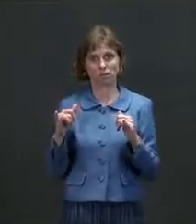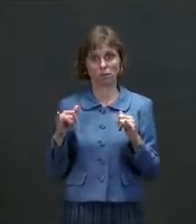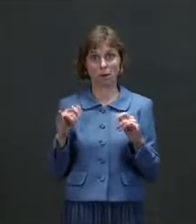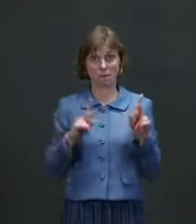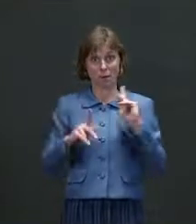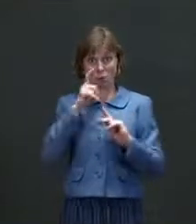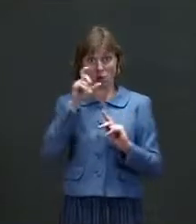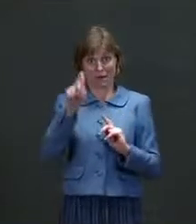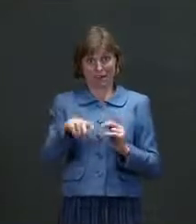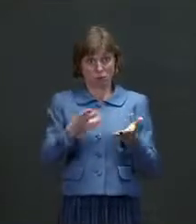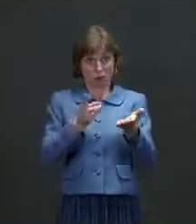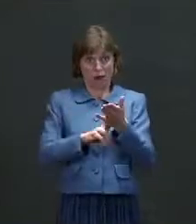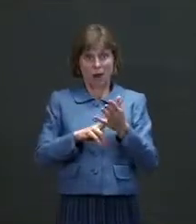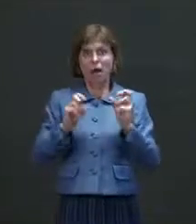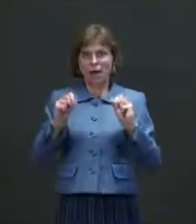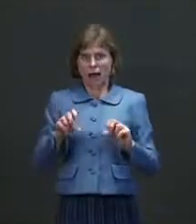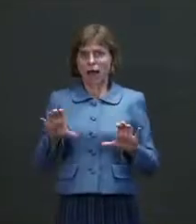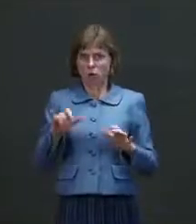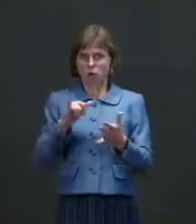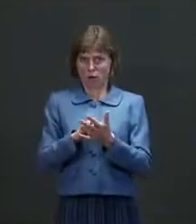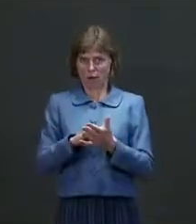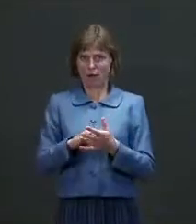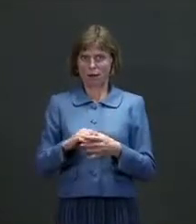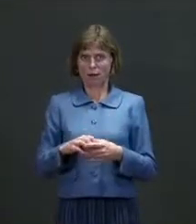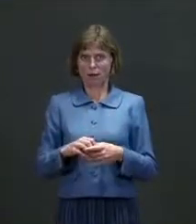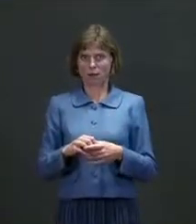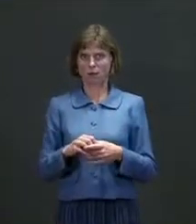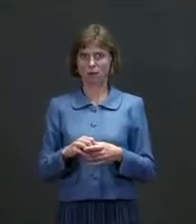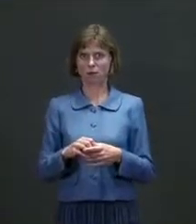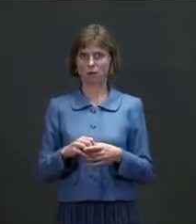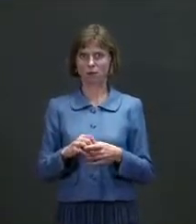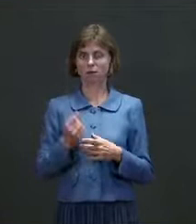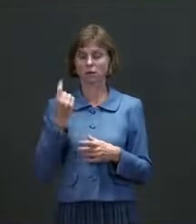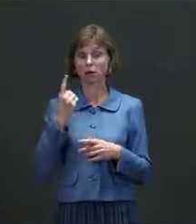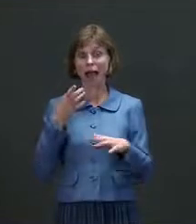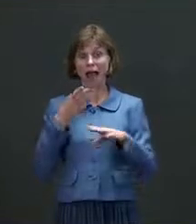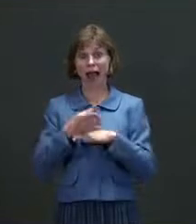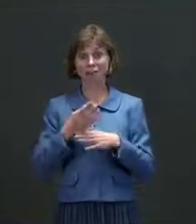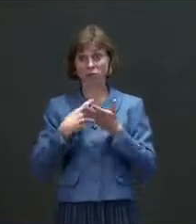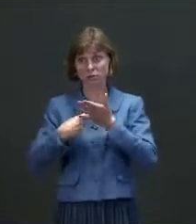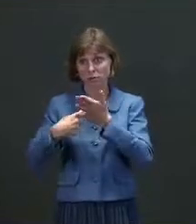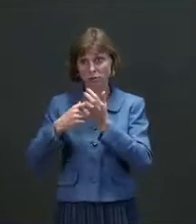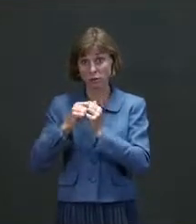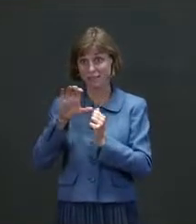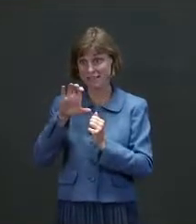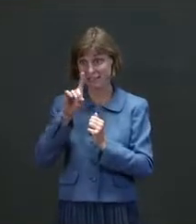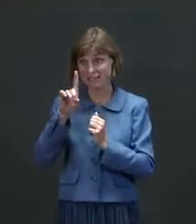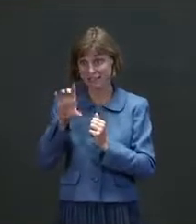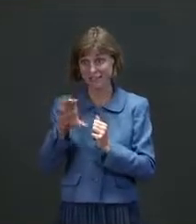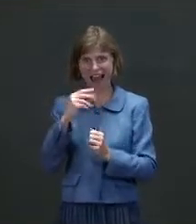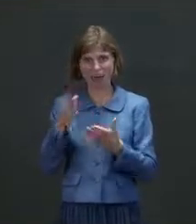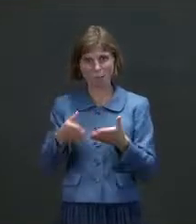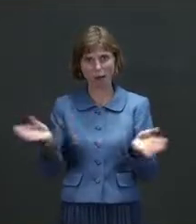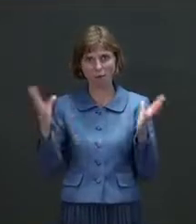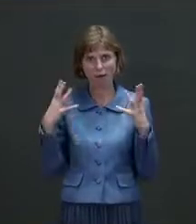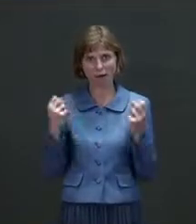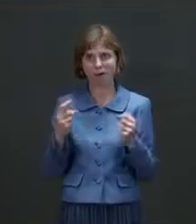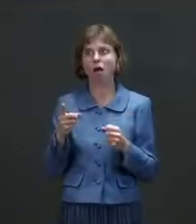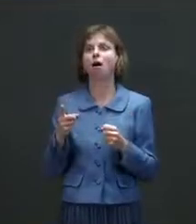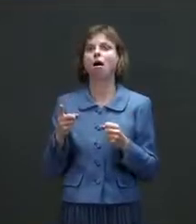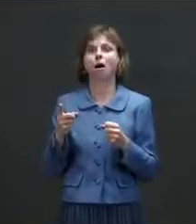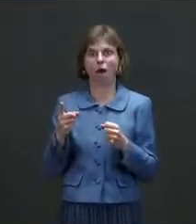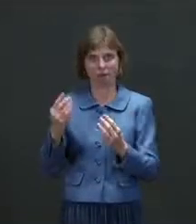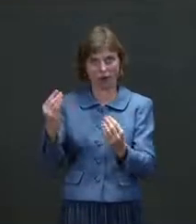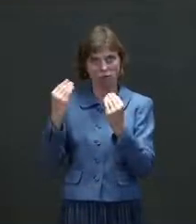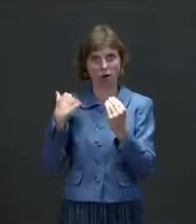be able to do so at ease. But after talking with CDC and the public health professionals, they educated us and let